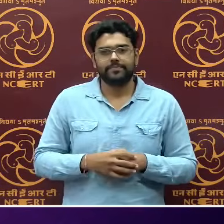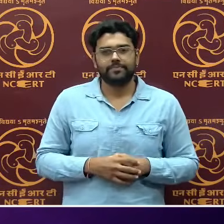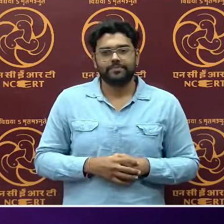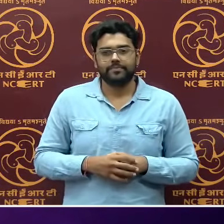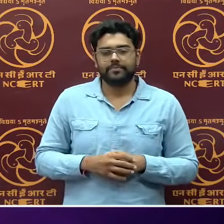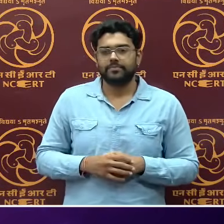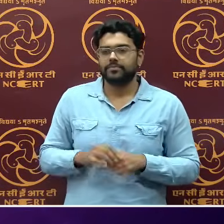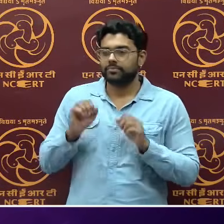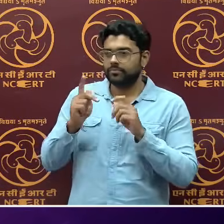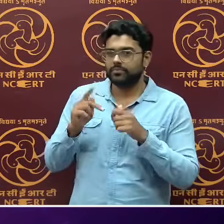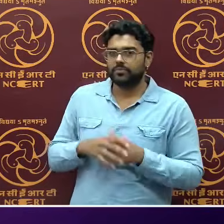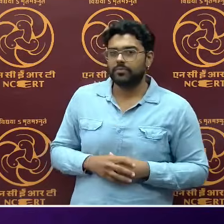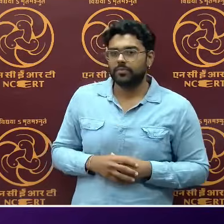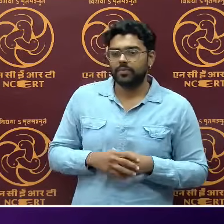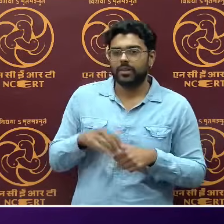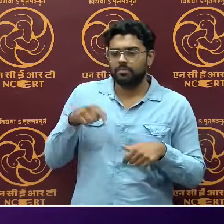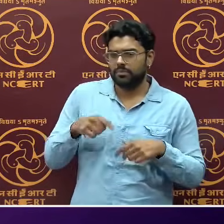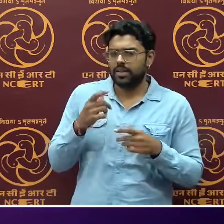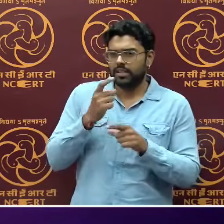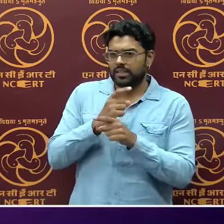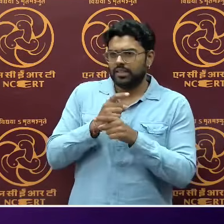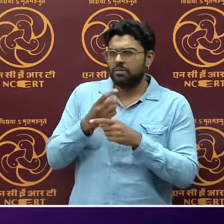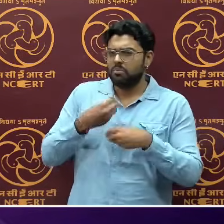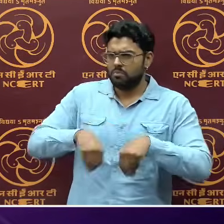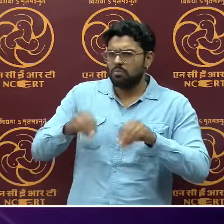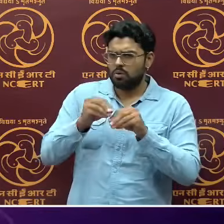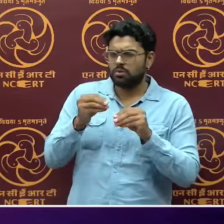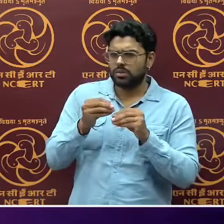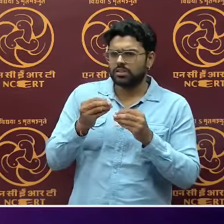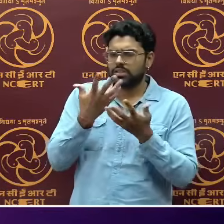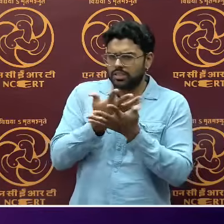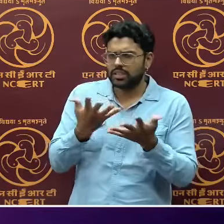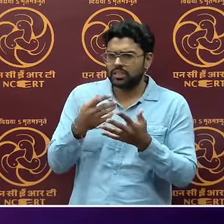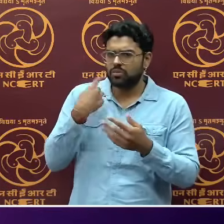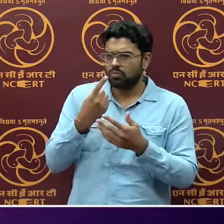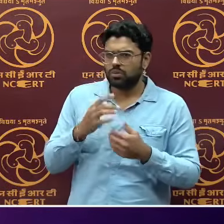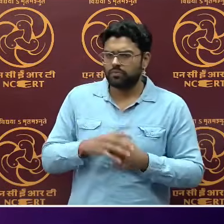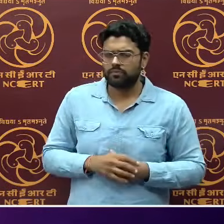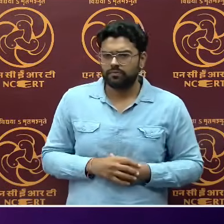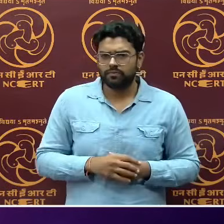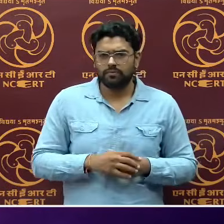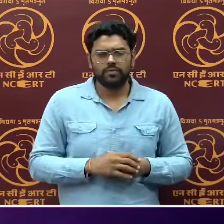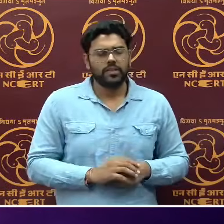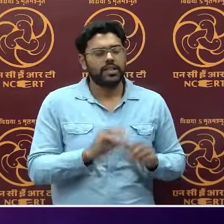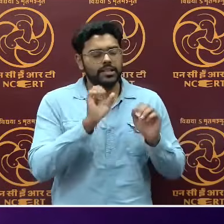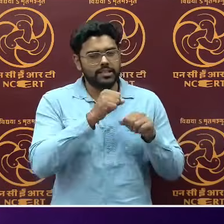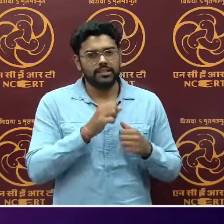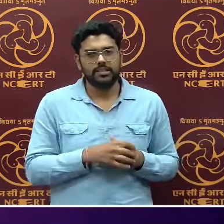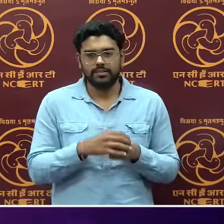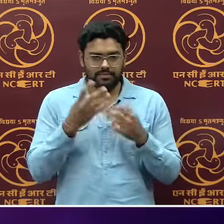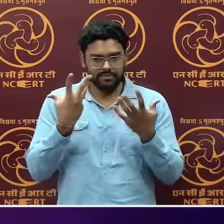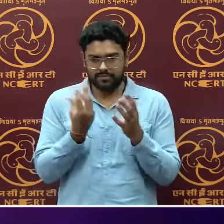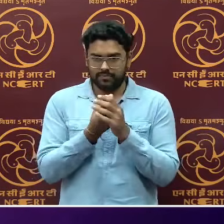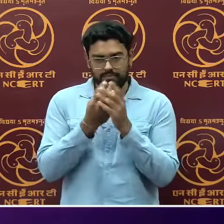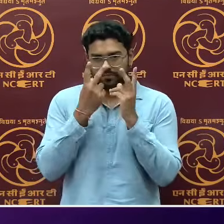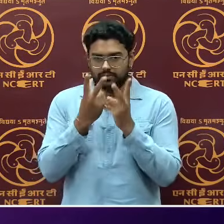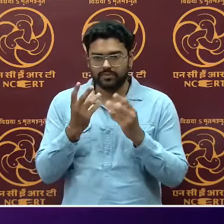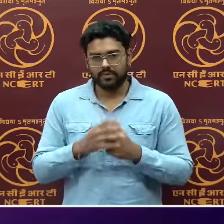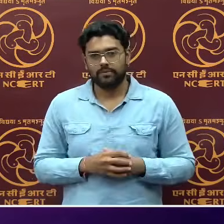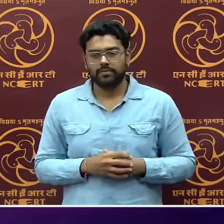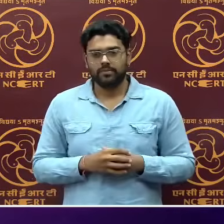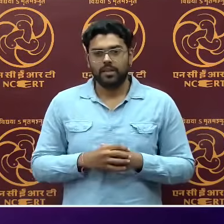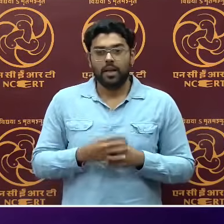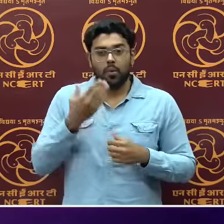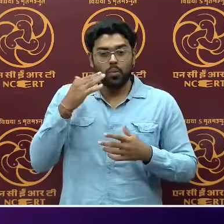So, ma'am, do we have any other type of substances too? Yes. So just now we have seen that when